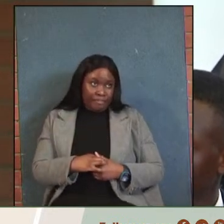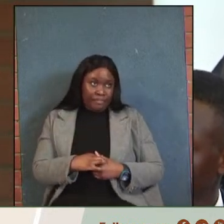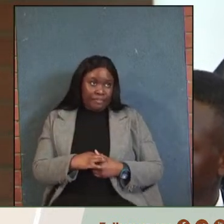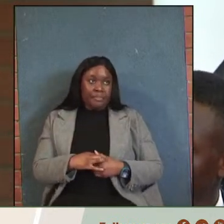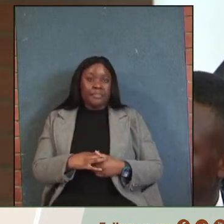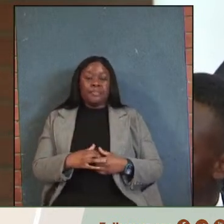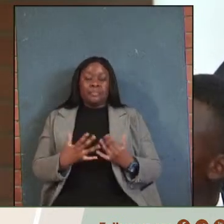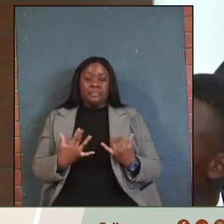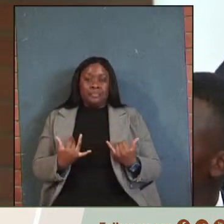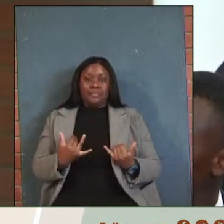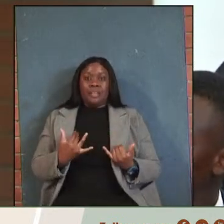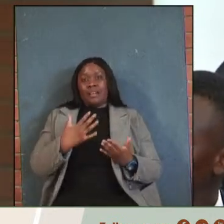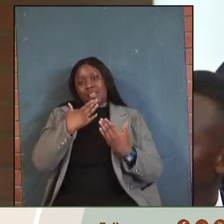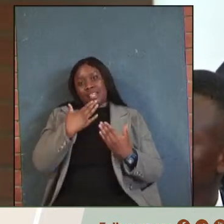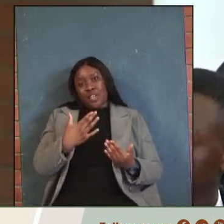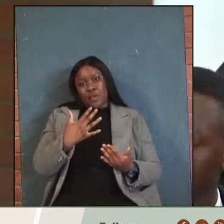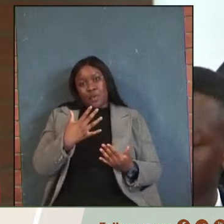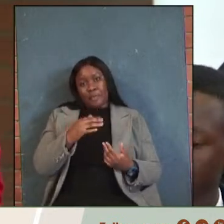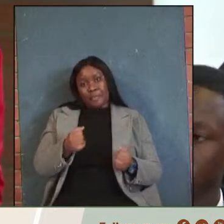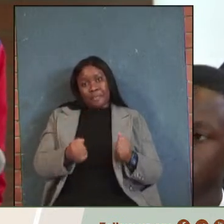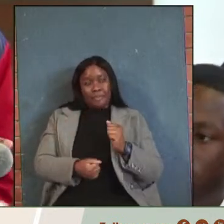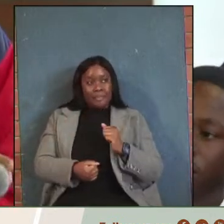that, I thank you.